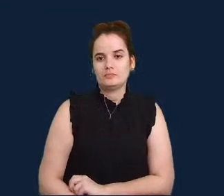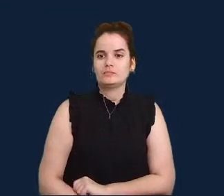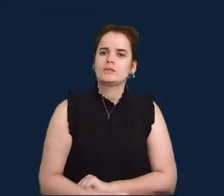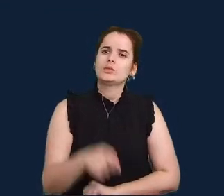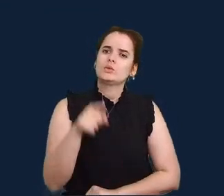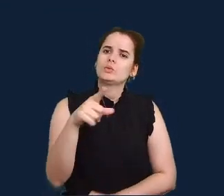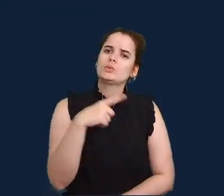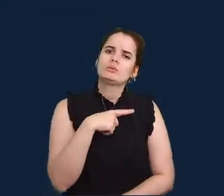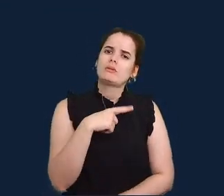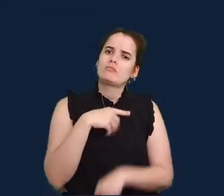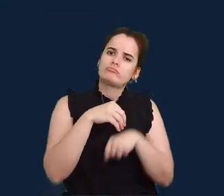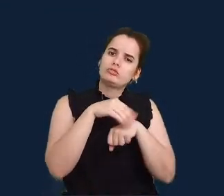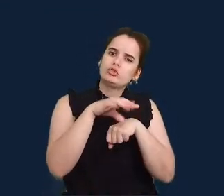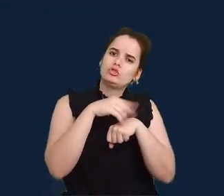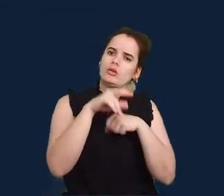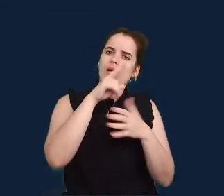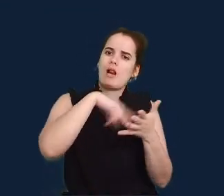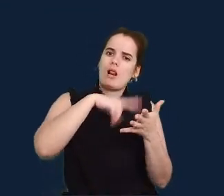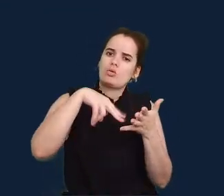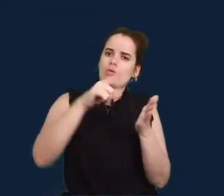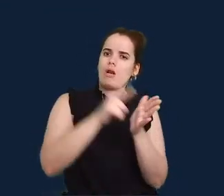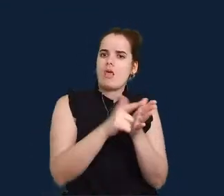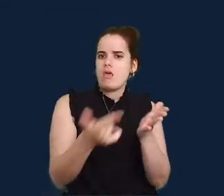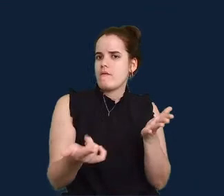have any references or?